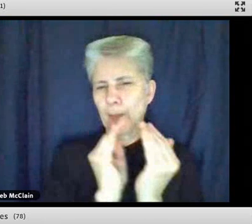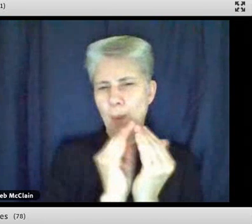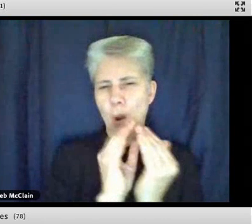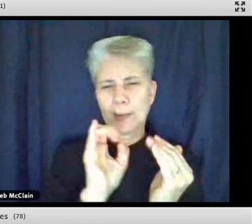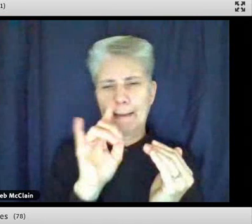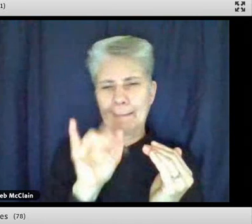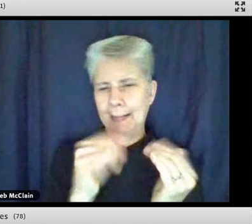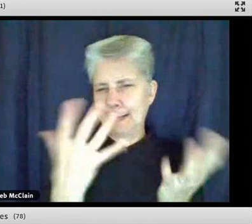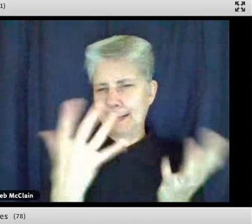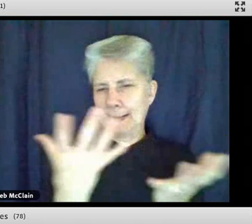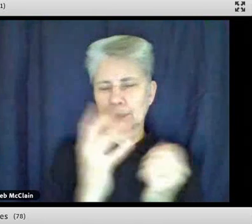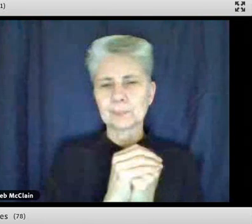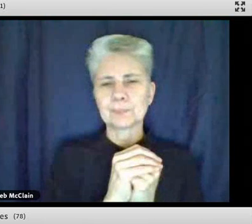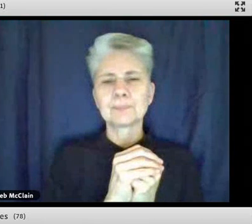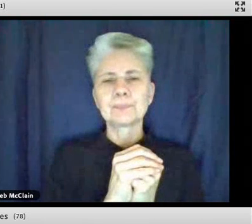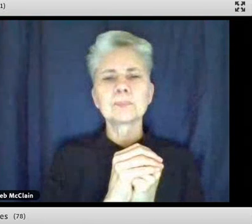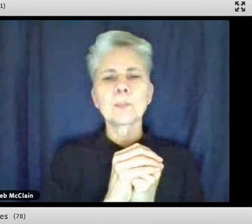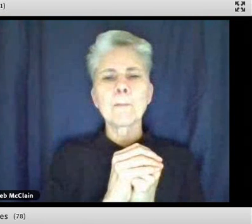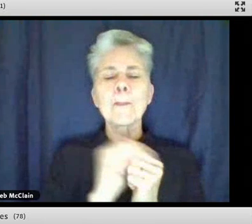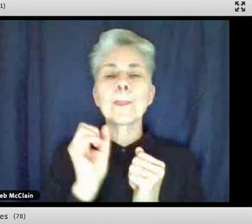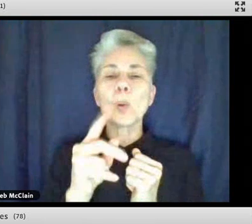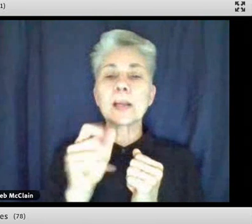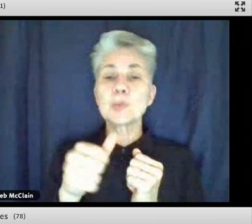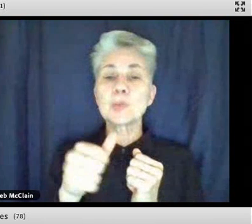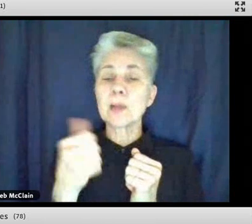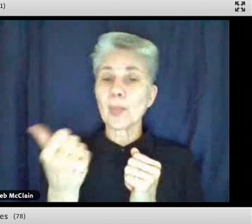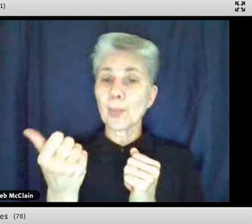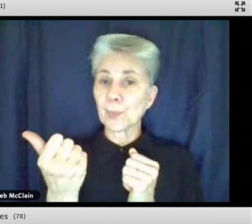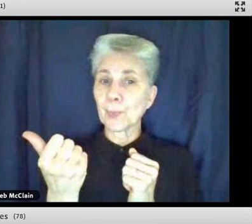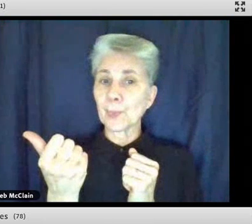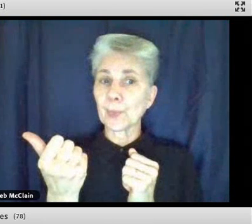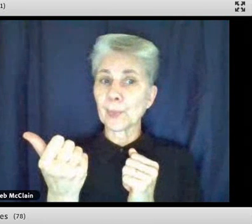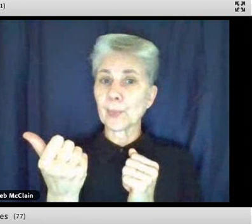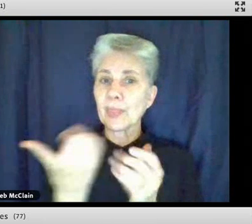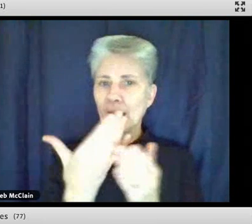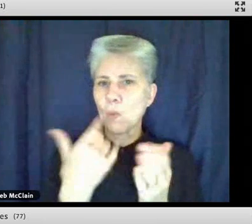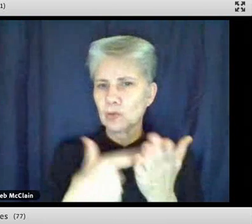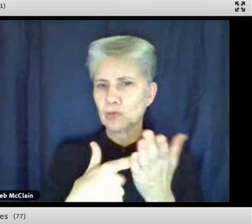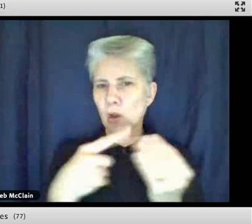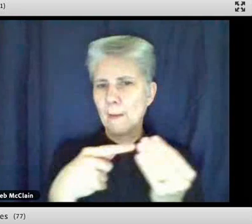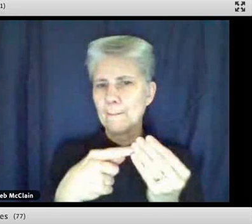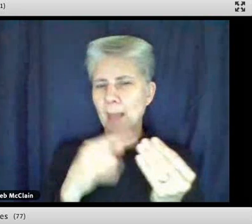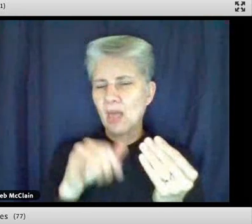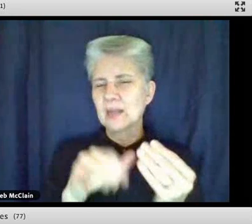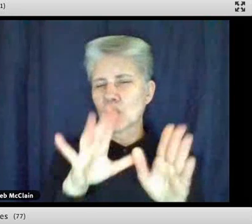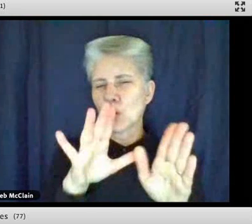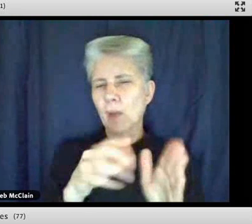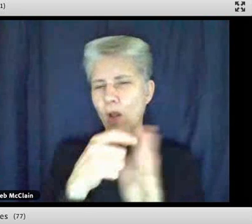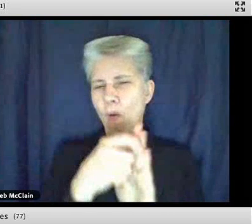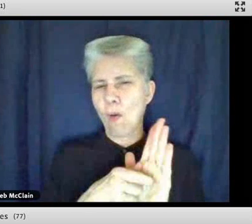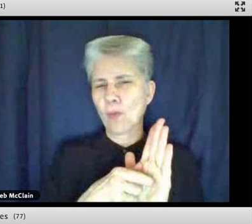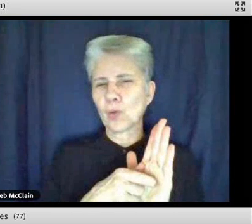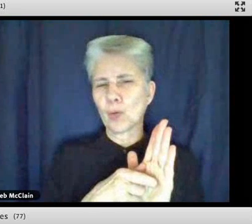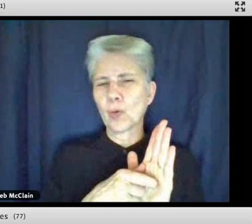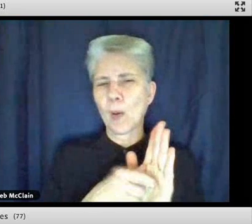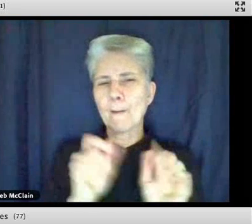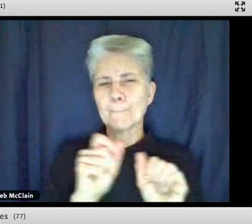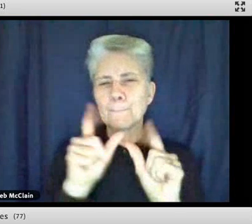All right, so another thing I want to talk to you about, again, this is a great article. I'm going to post it in the chat box for you real